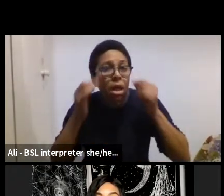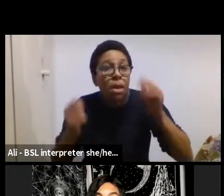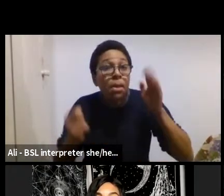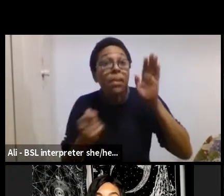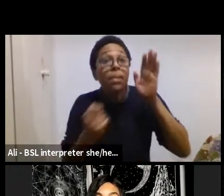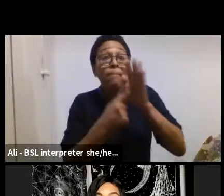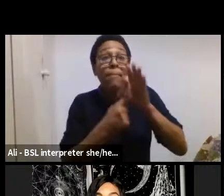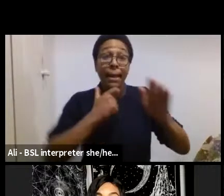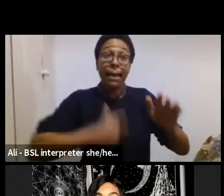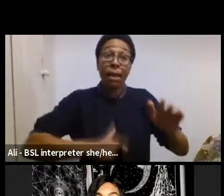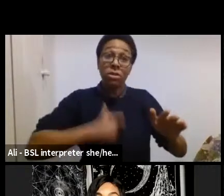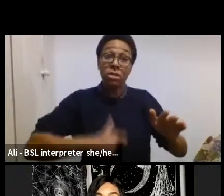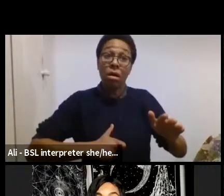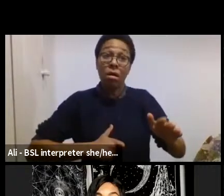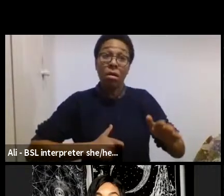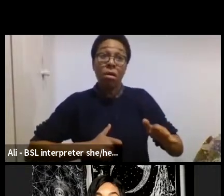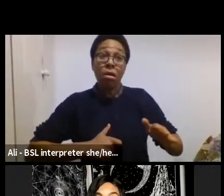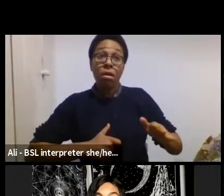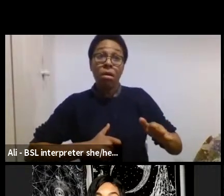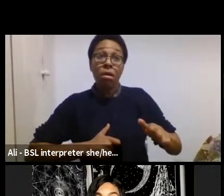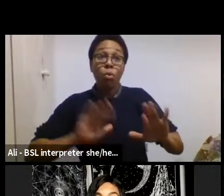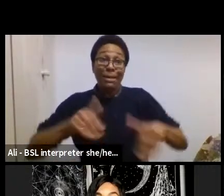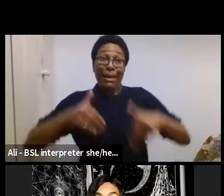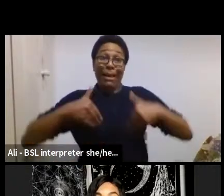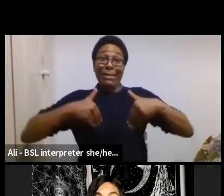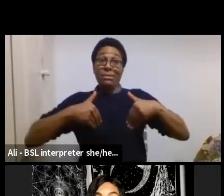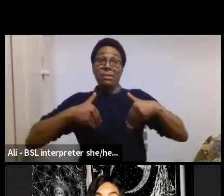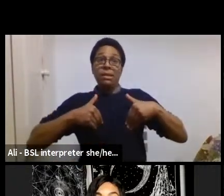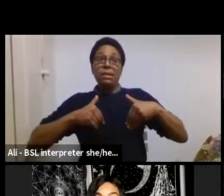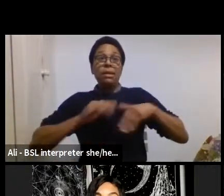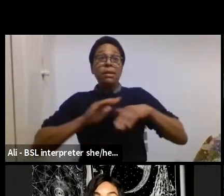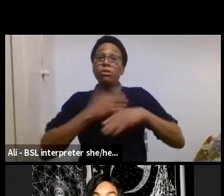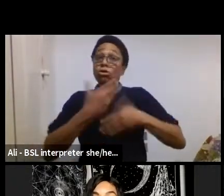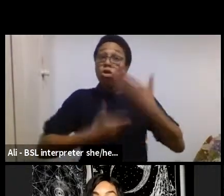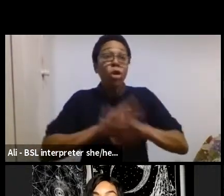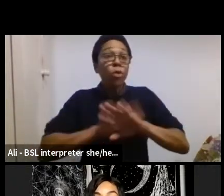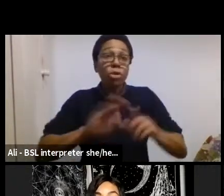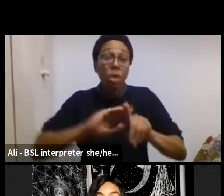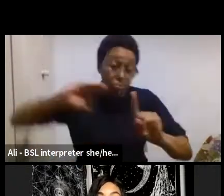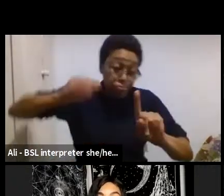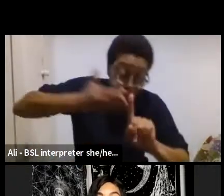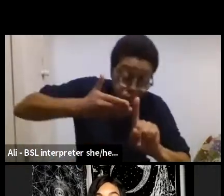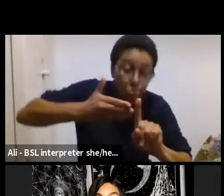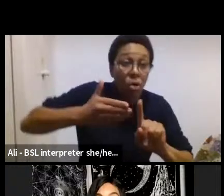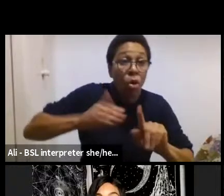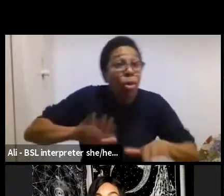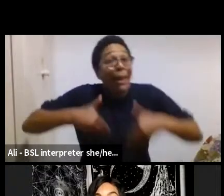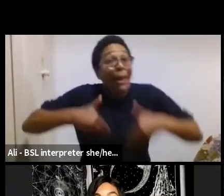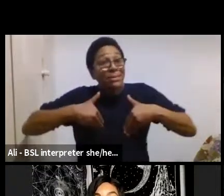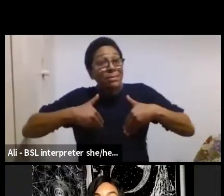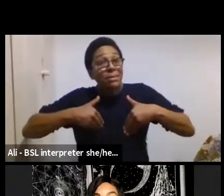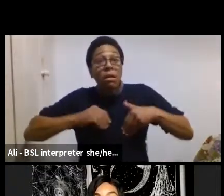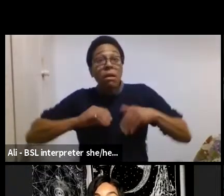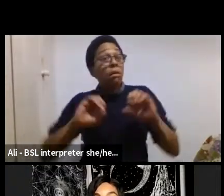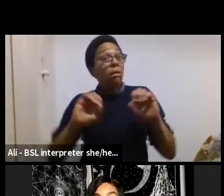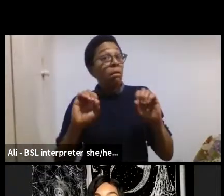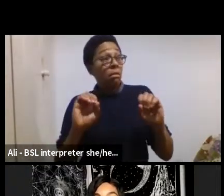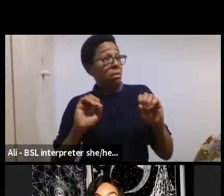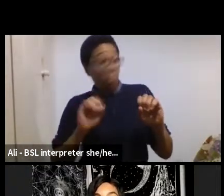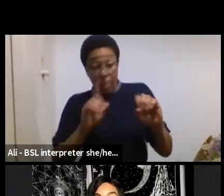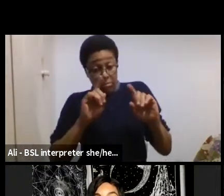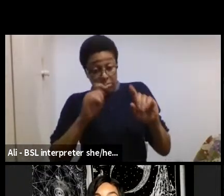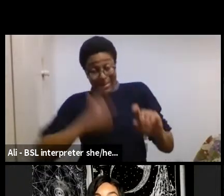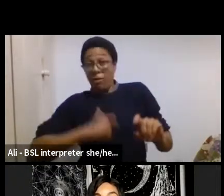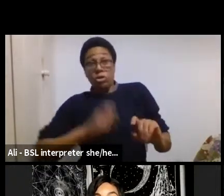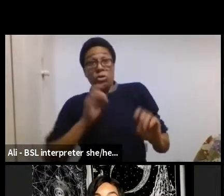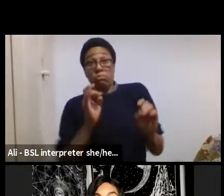and it just was there in the podcast, and I was like, oh great, cool, I didn't know this, here we go, excellent. And it had nothing to do with the story, it just, he